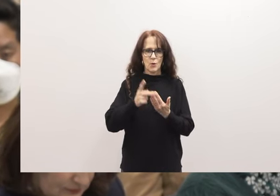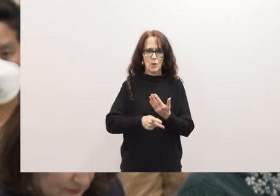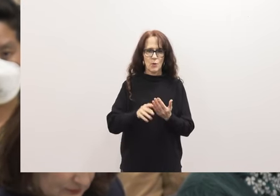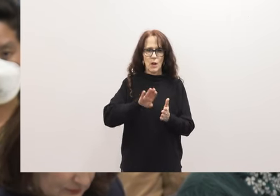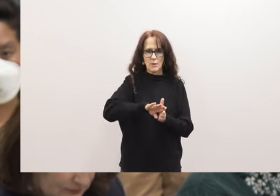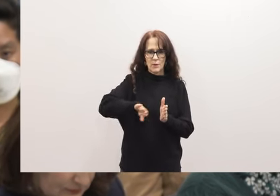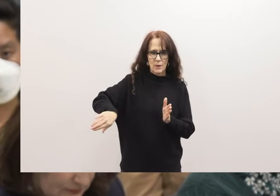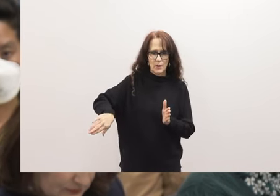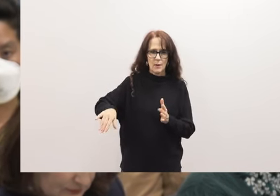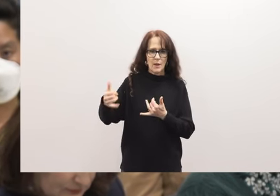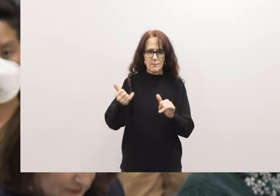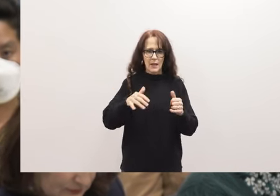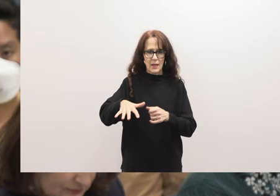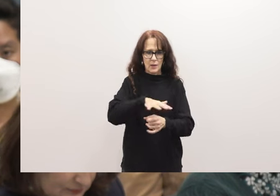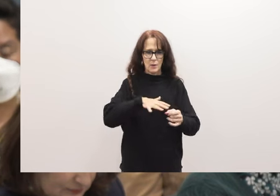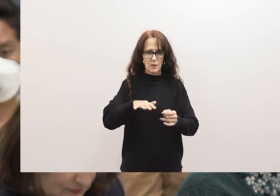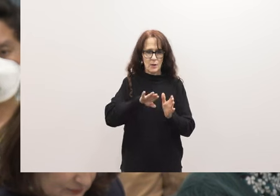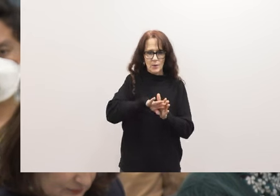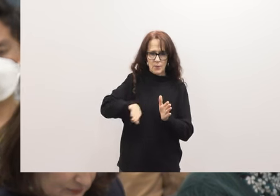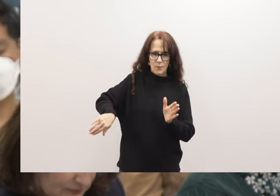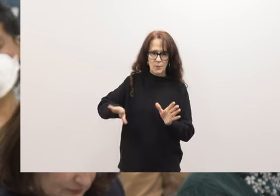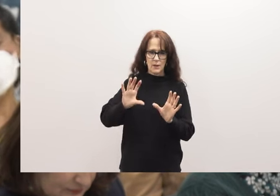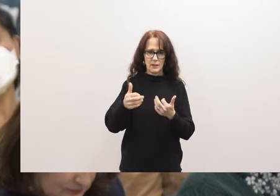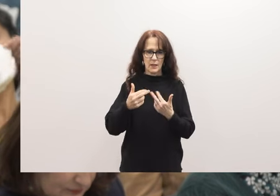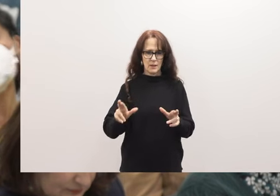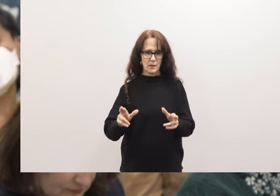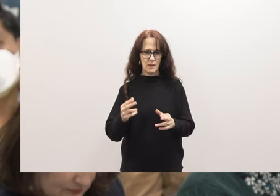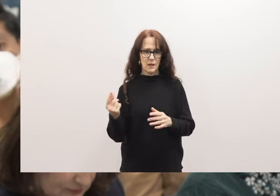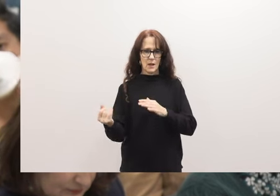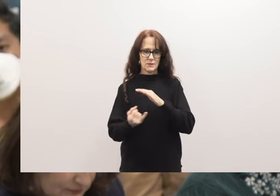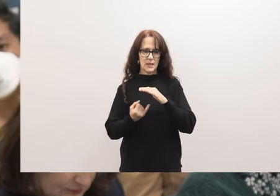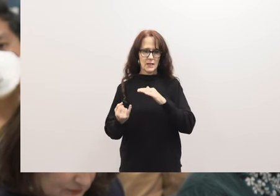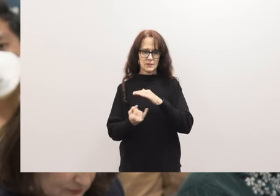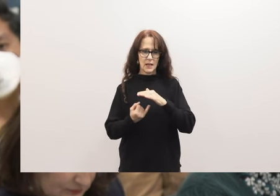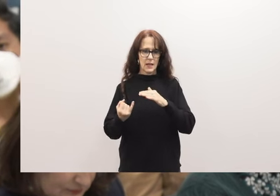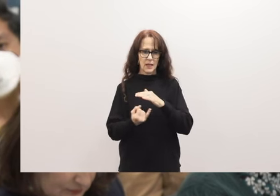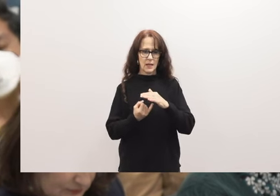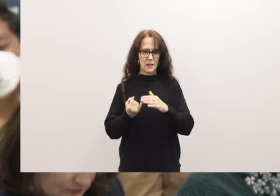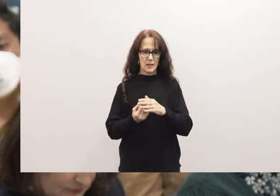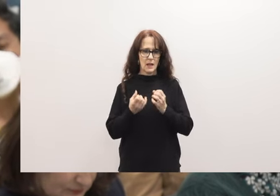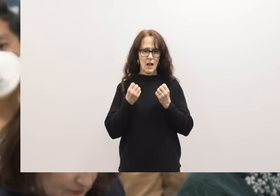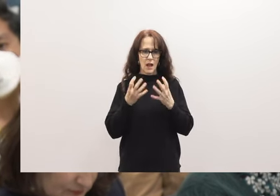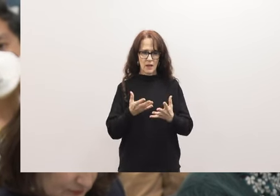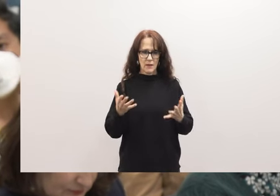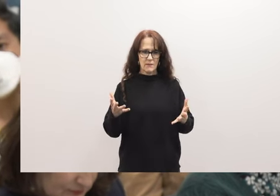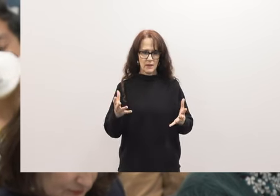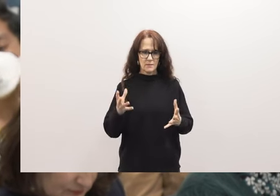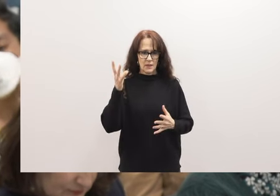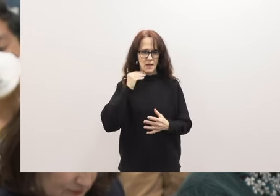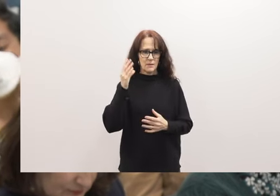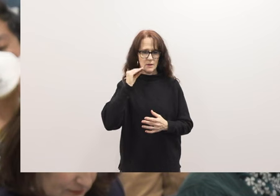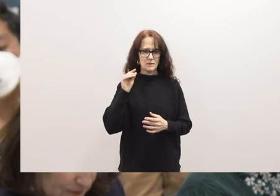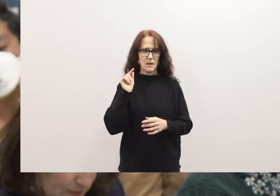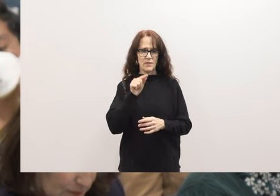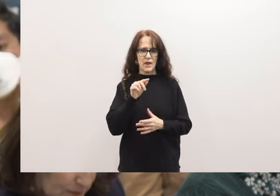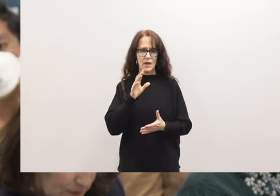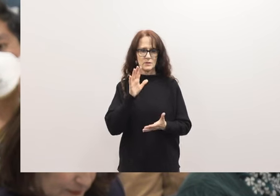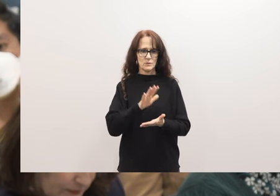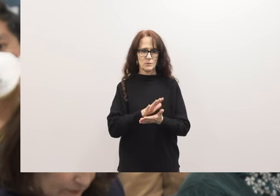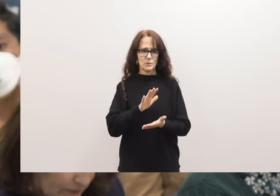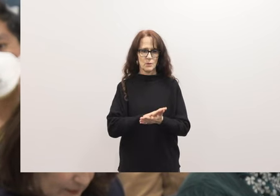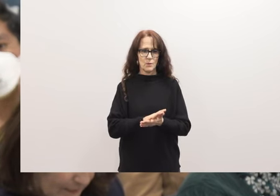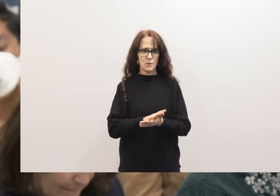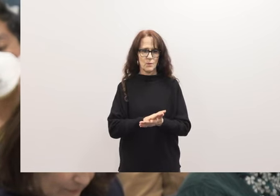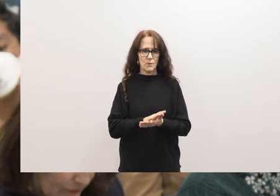on playgrounds. I was excluded in classrooms. I was isolated. It was many things that I went through at that school put onto